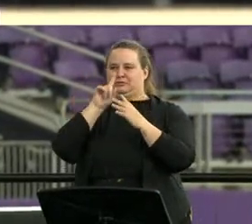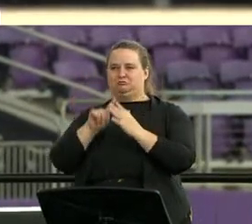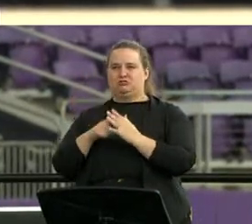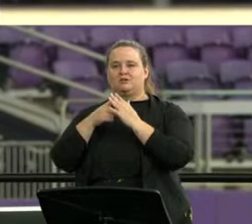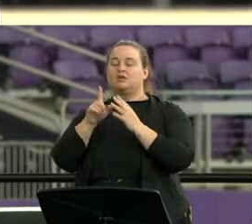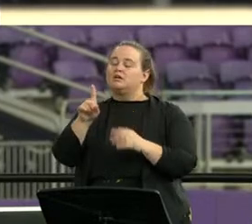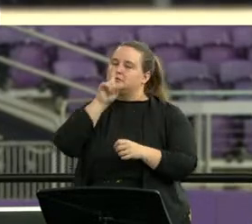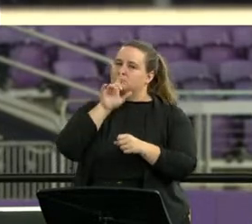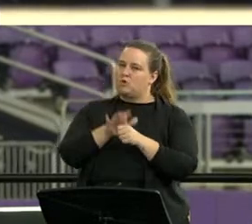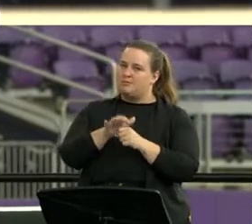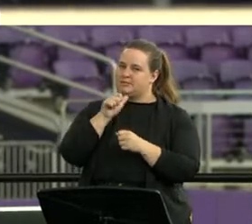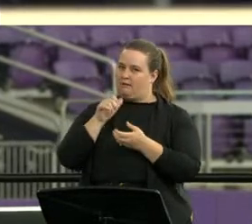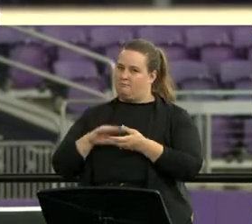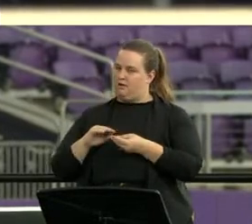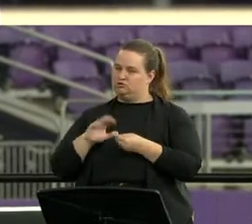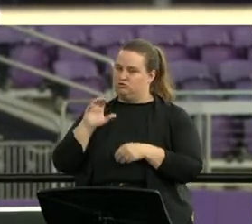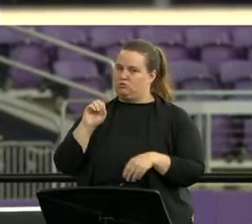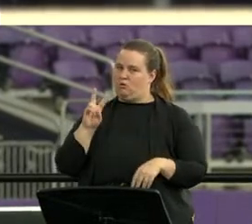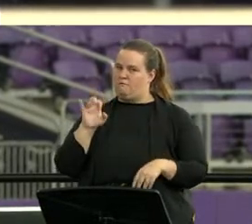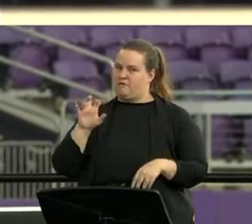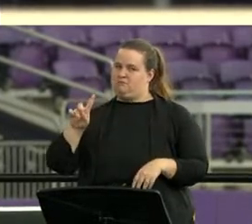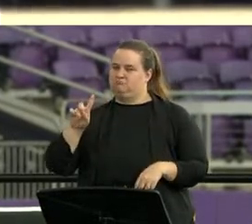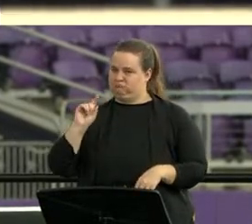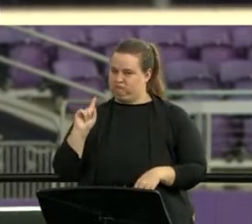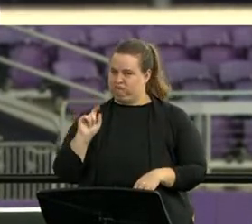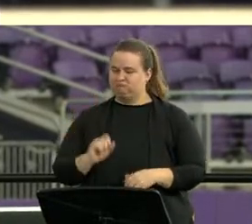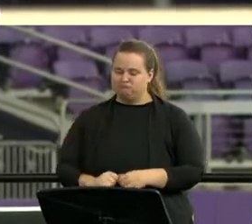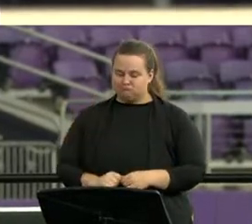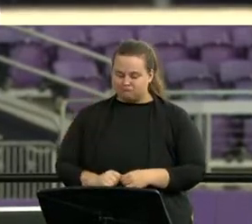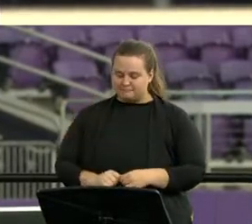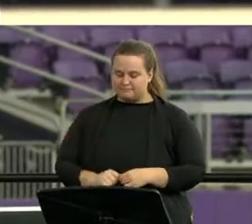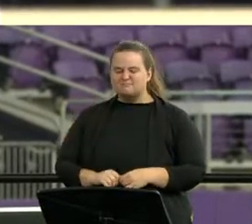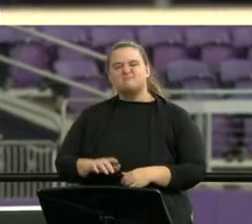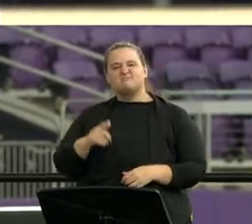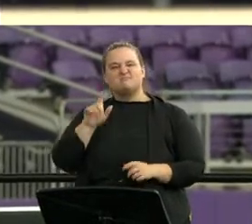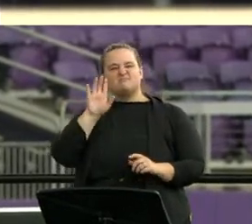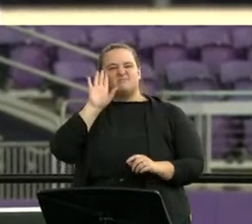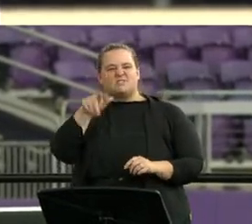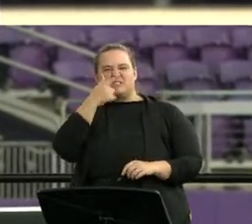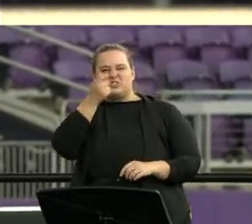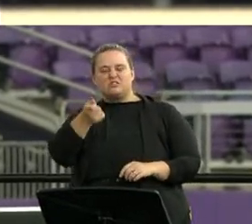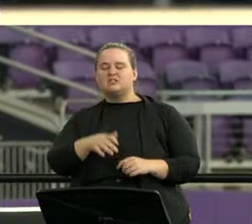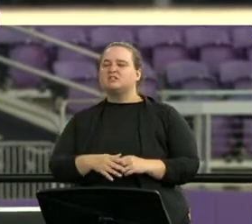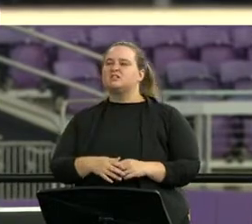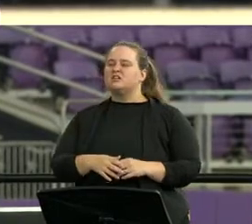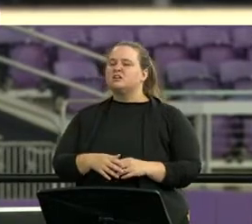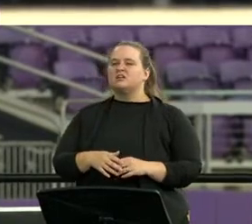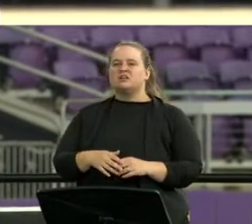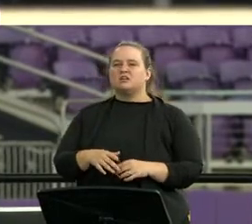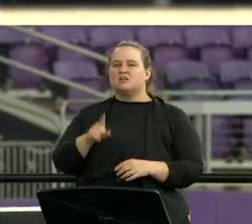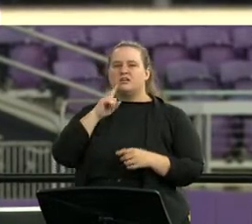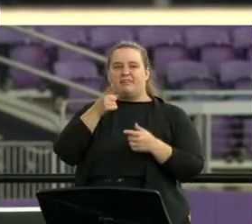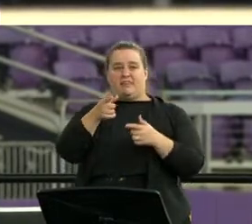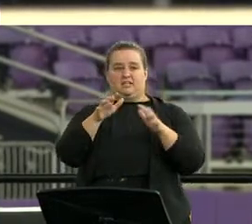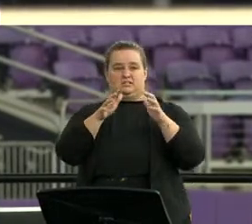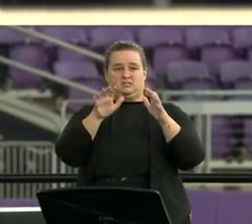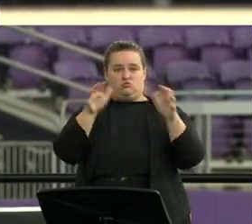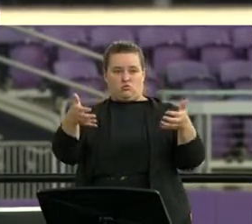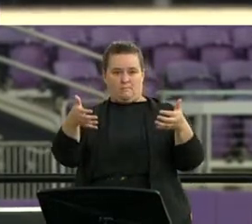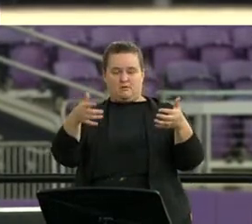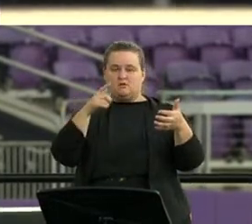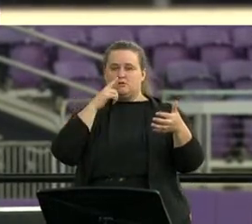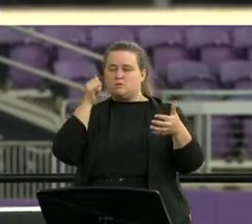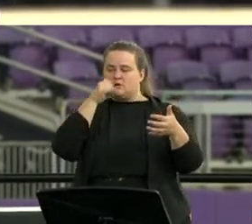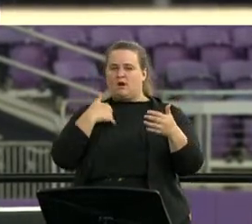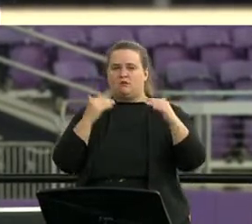I promise I won't mention COVID. Do you know what I find interesting? A big portion of this crowd holds vastly